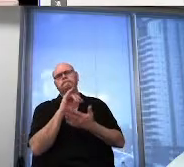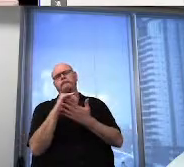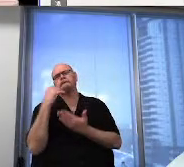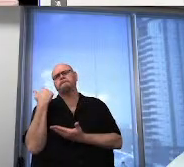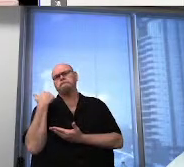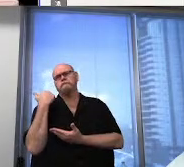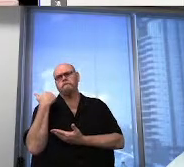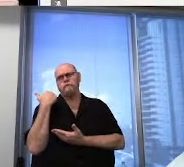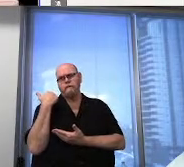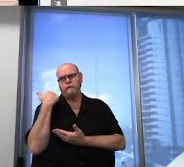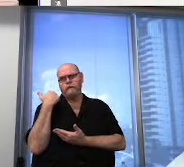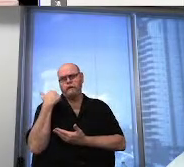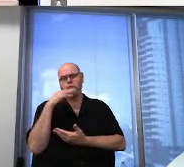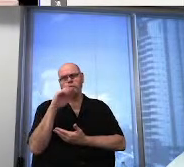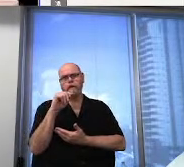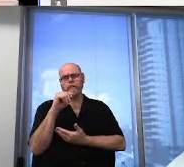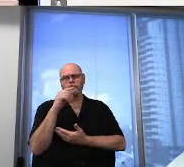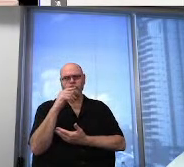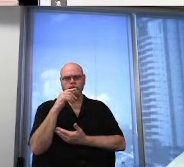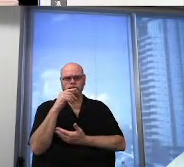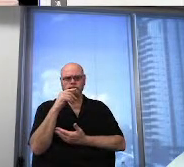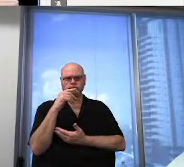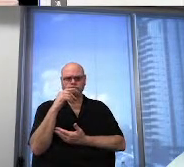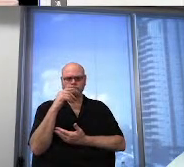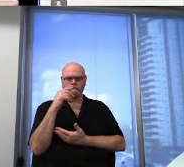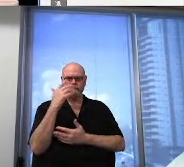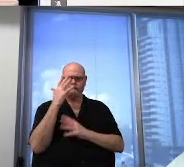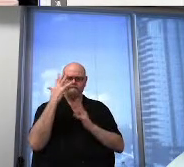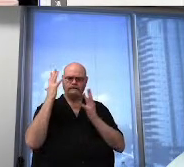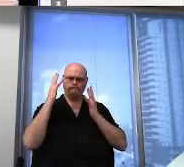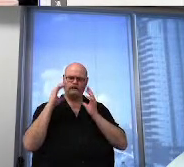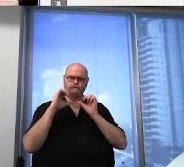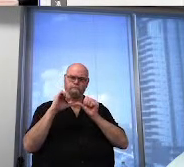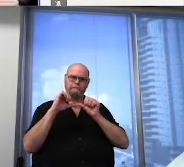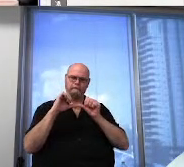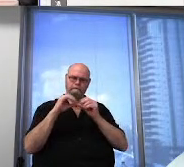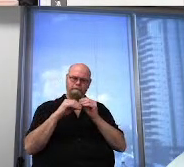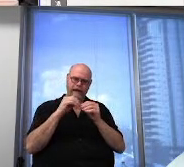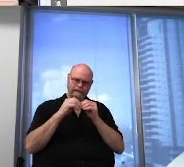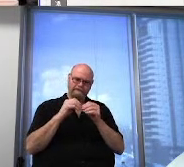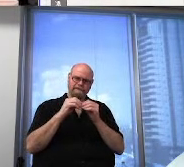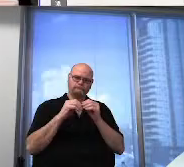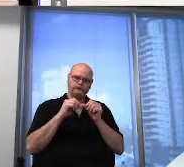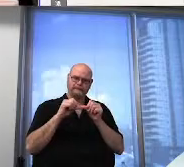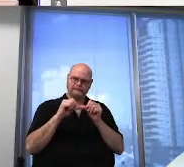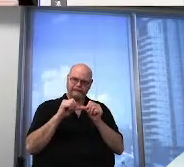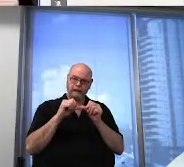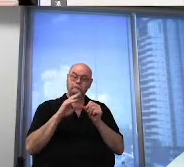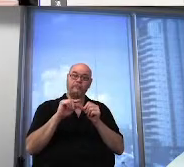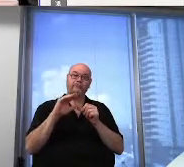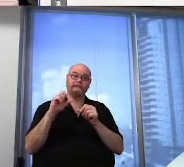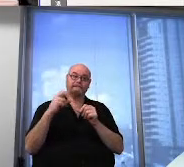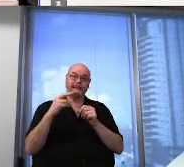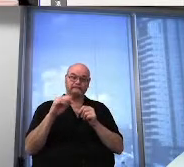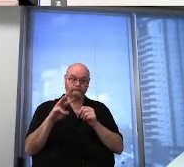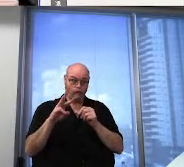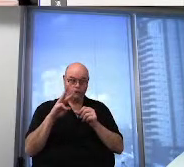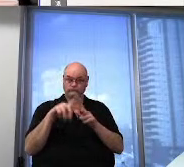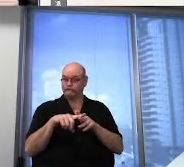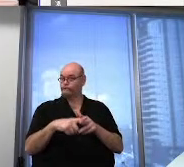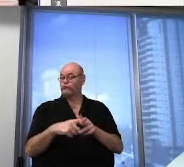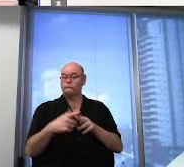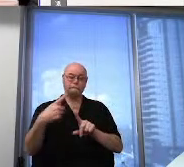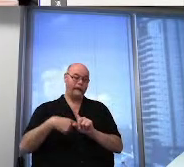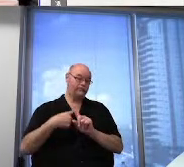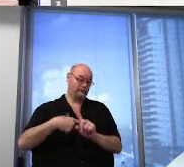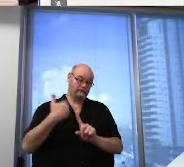this before, in that the vegetation management was sustained. Our cash flow problem started